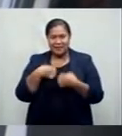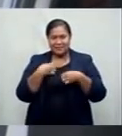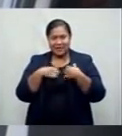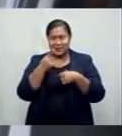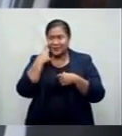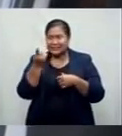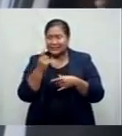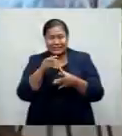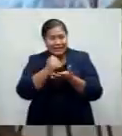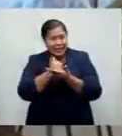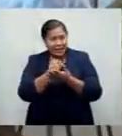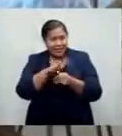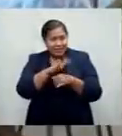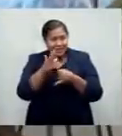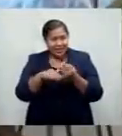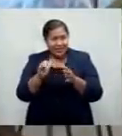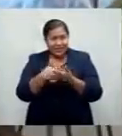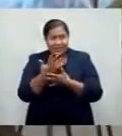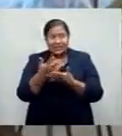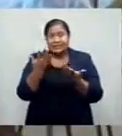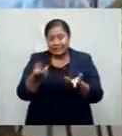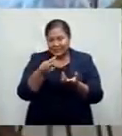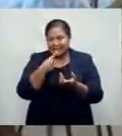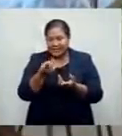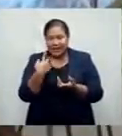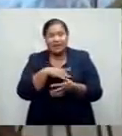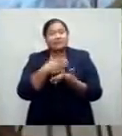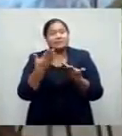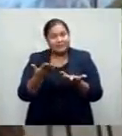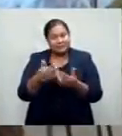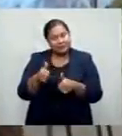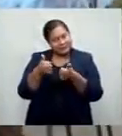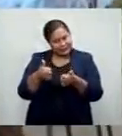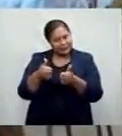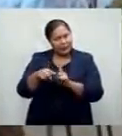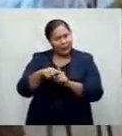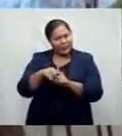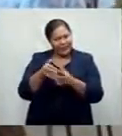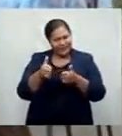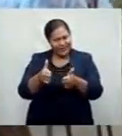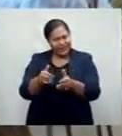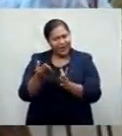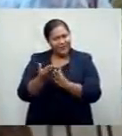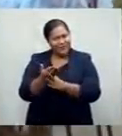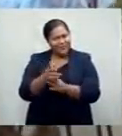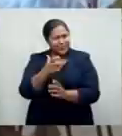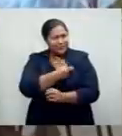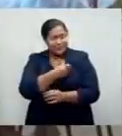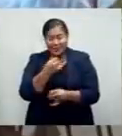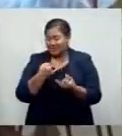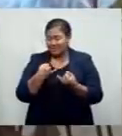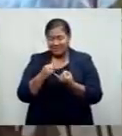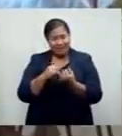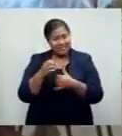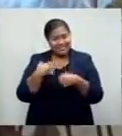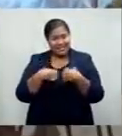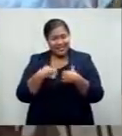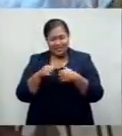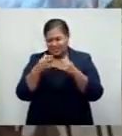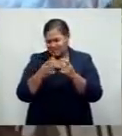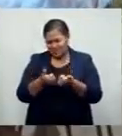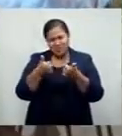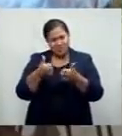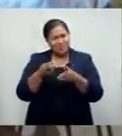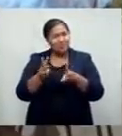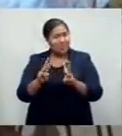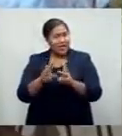day today, and this will actually tell us how effective this drive-through is. And this is very exciting, very, very good way of